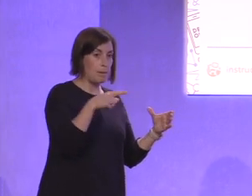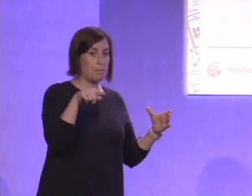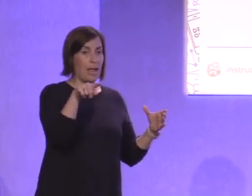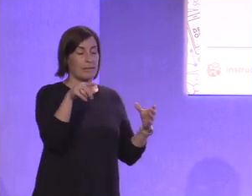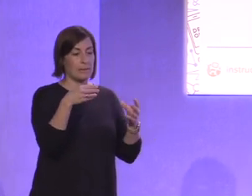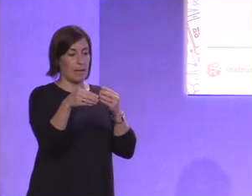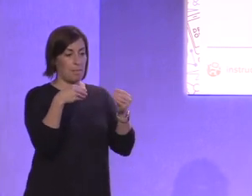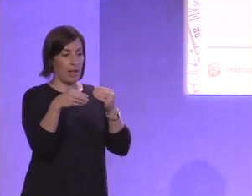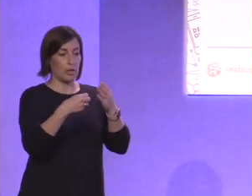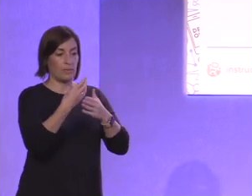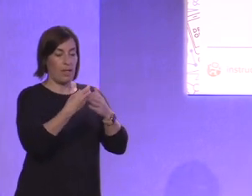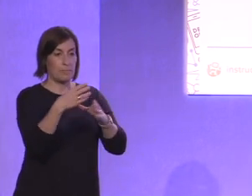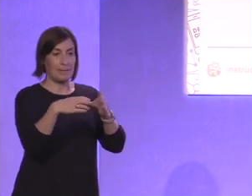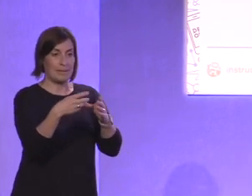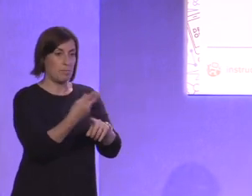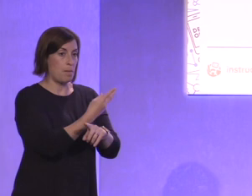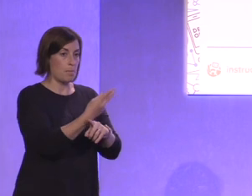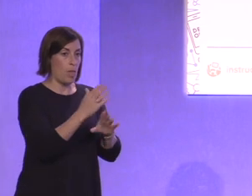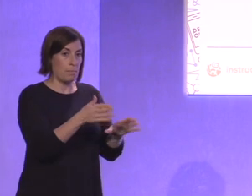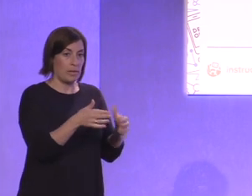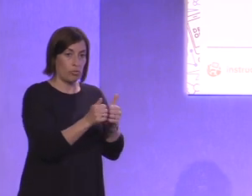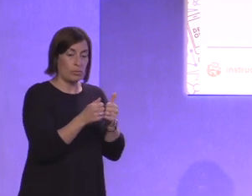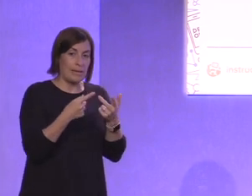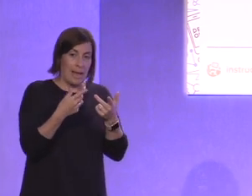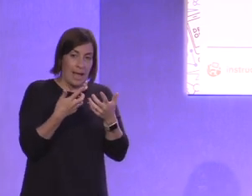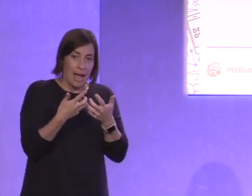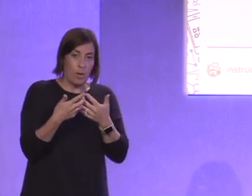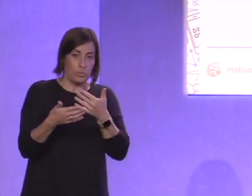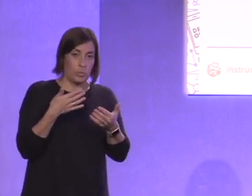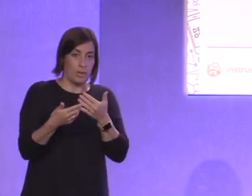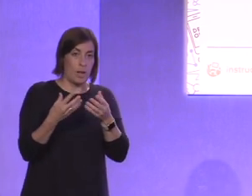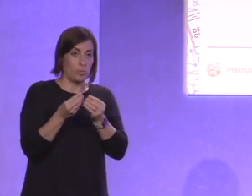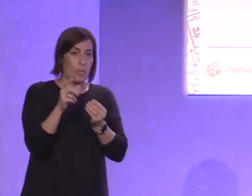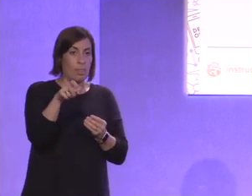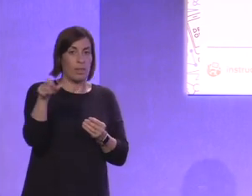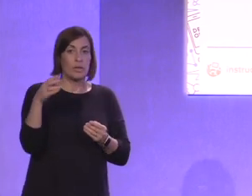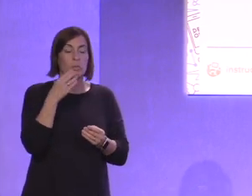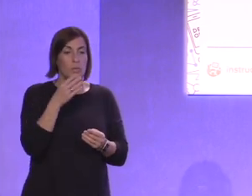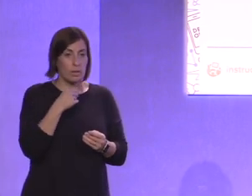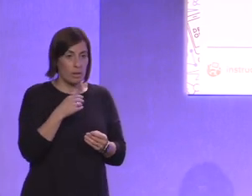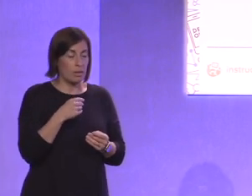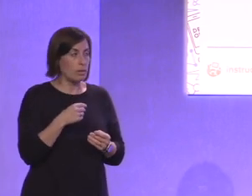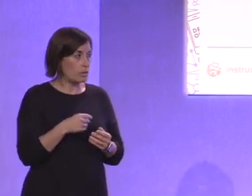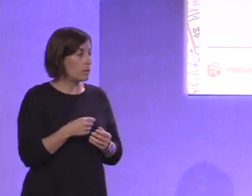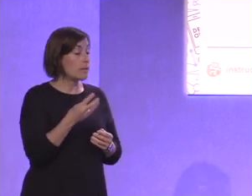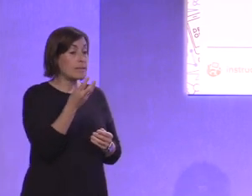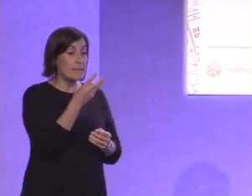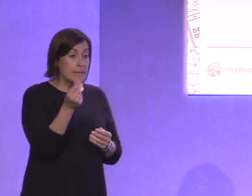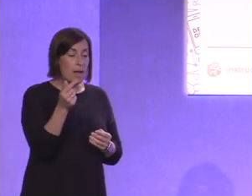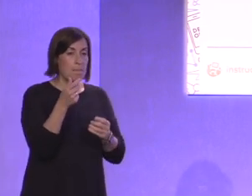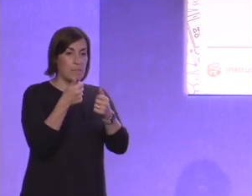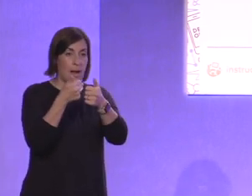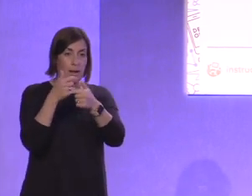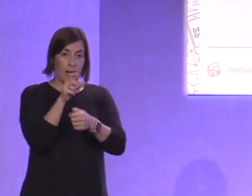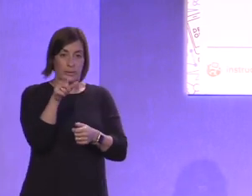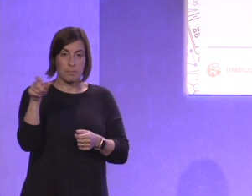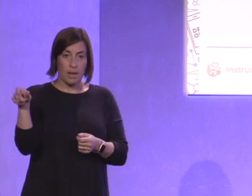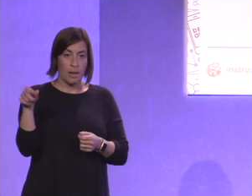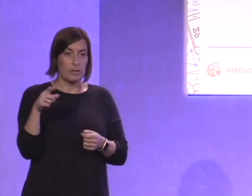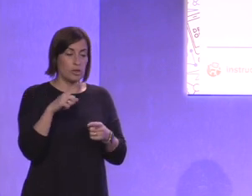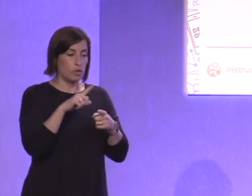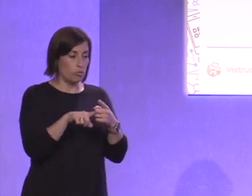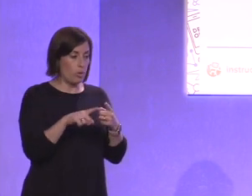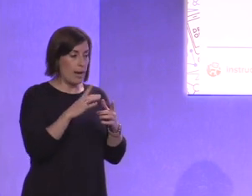application development team. If you don't have these things in place, which some of our customers tried to do, they tried to have a